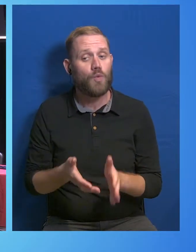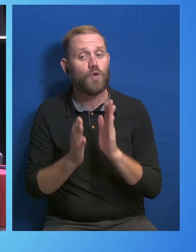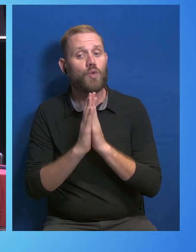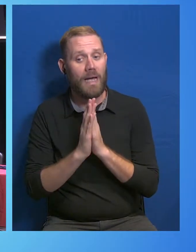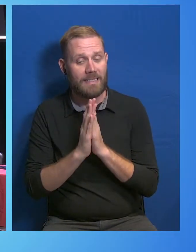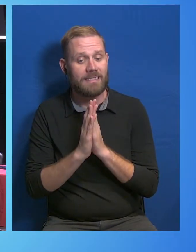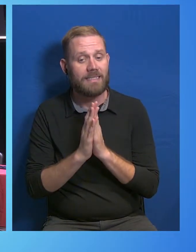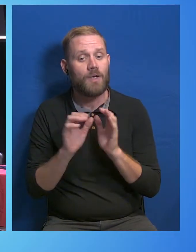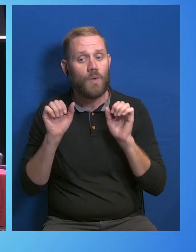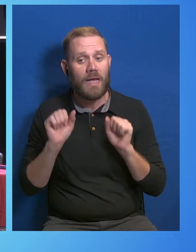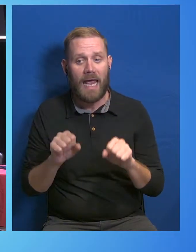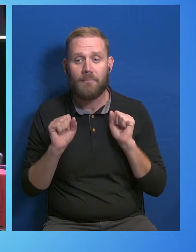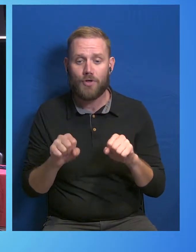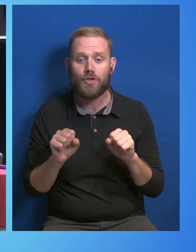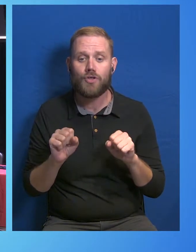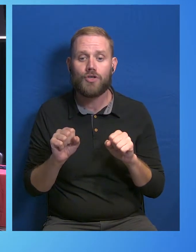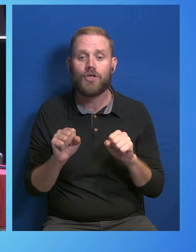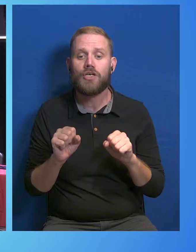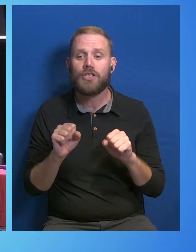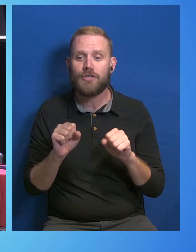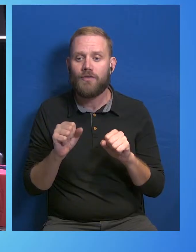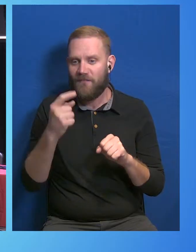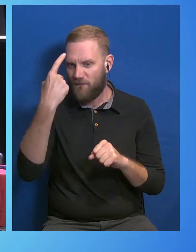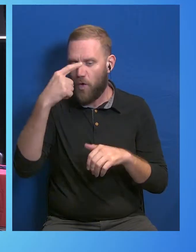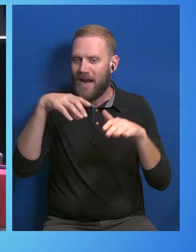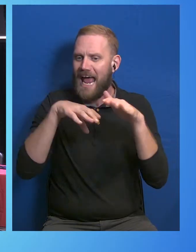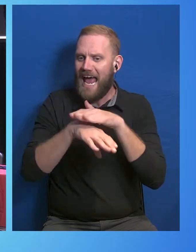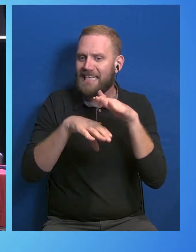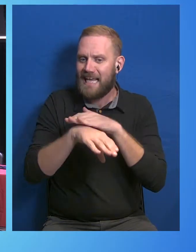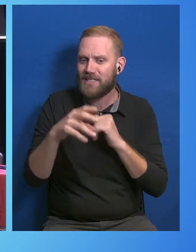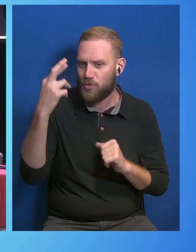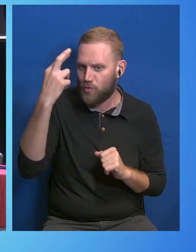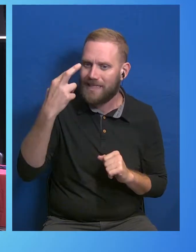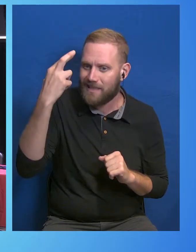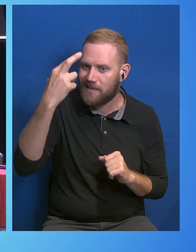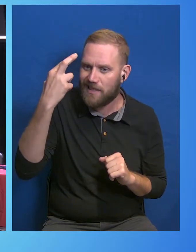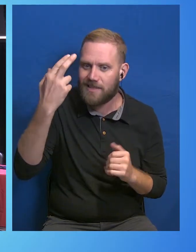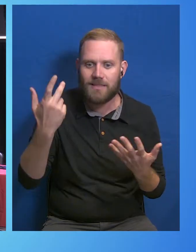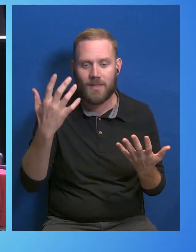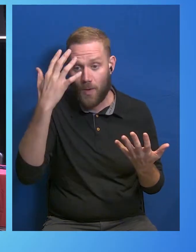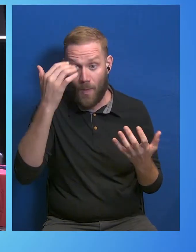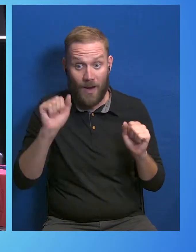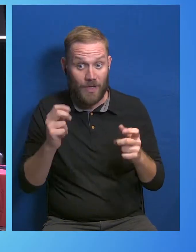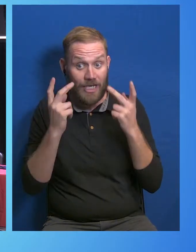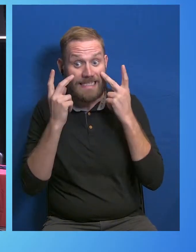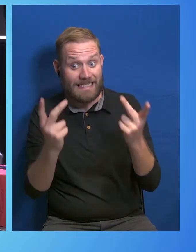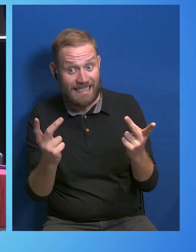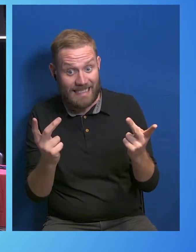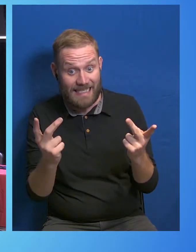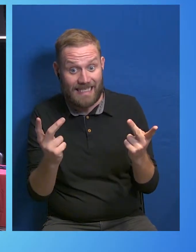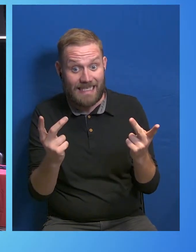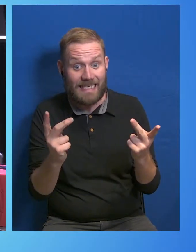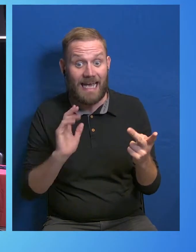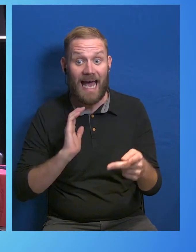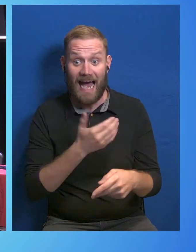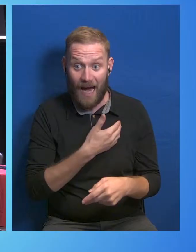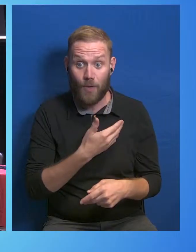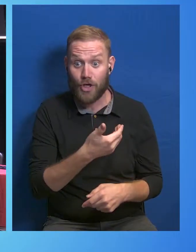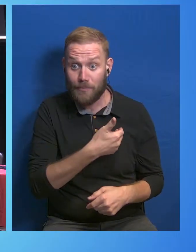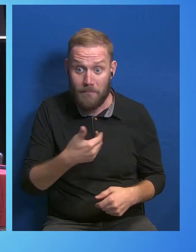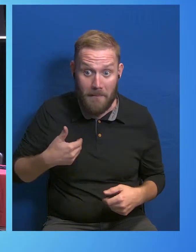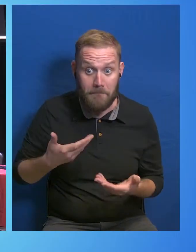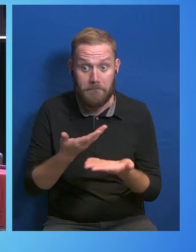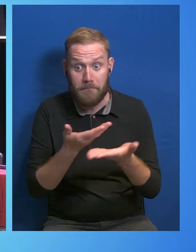we be able to have that for access purposes, and so that we could see our